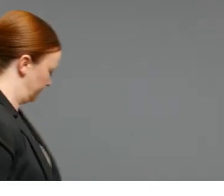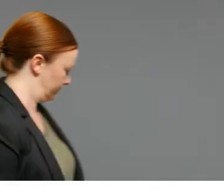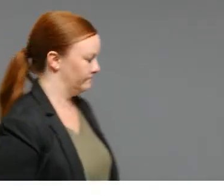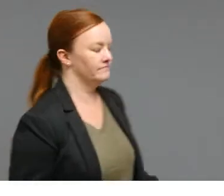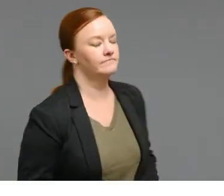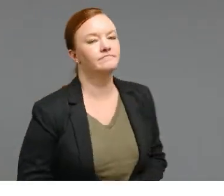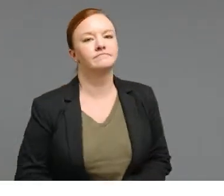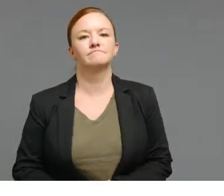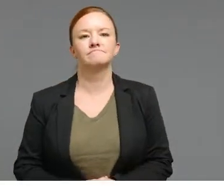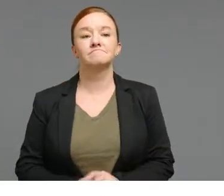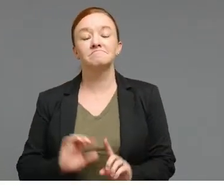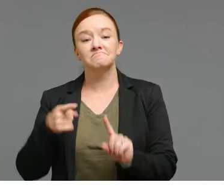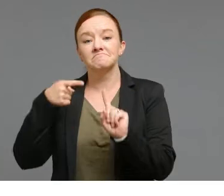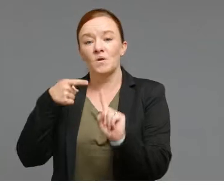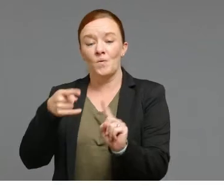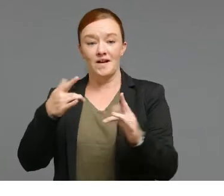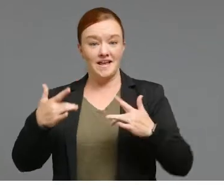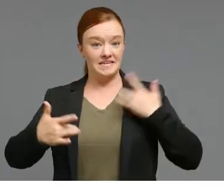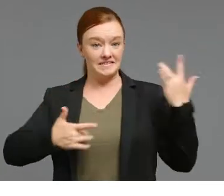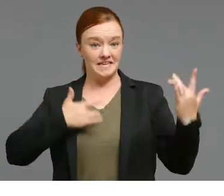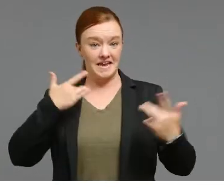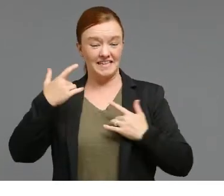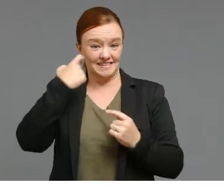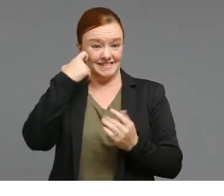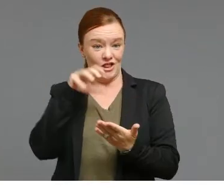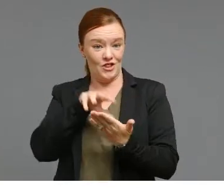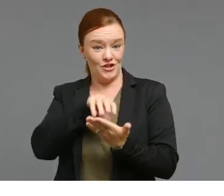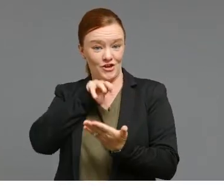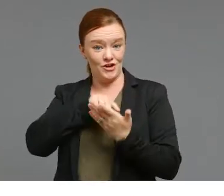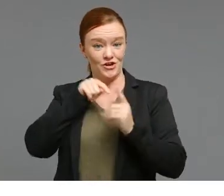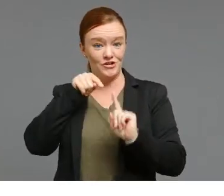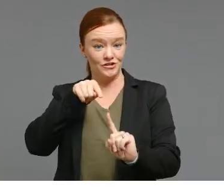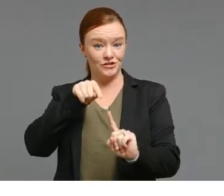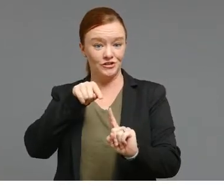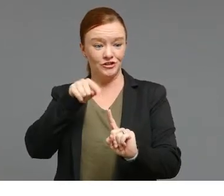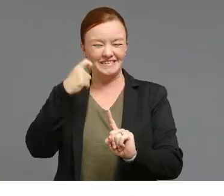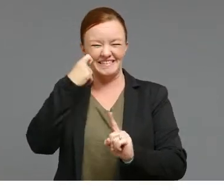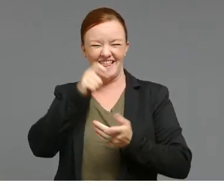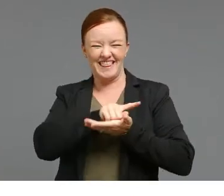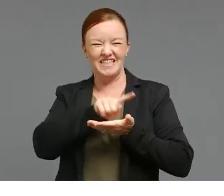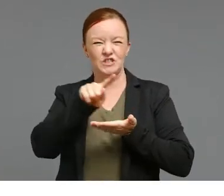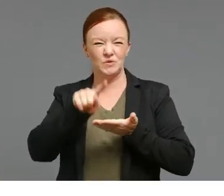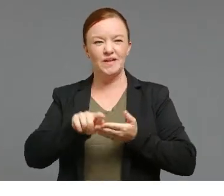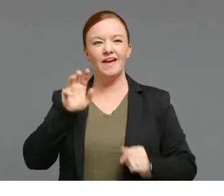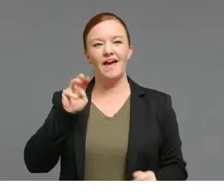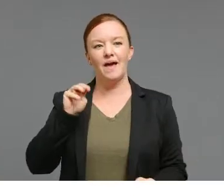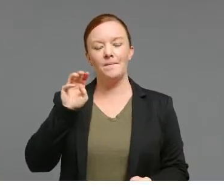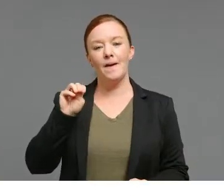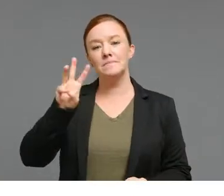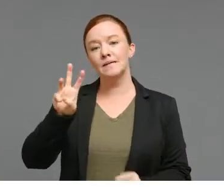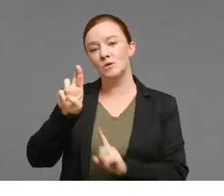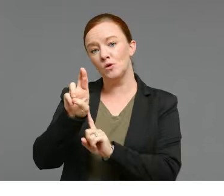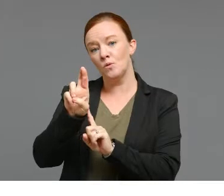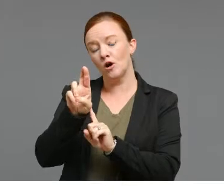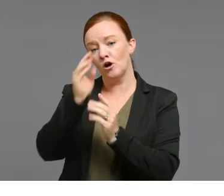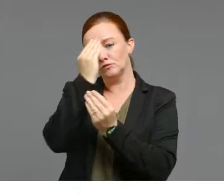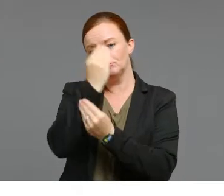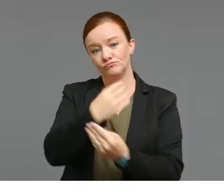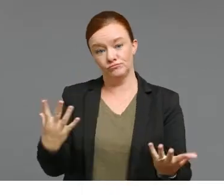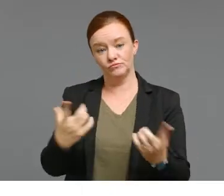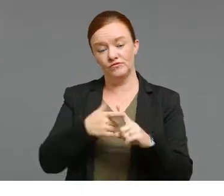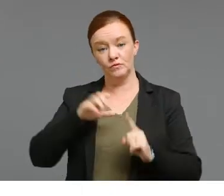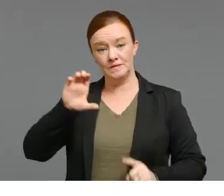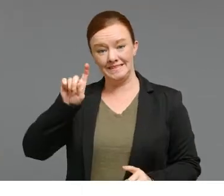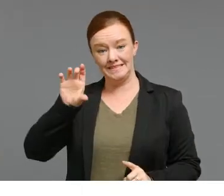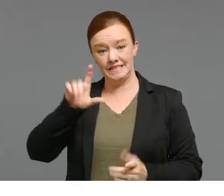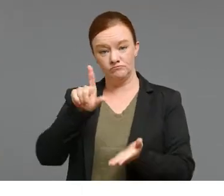things that we learned is that in this week's MMWR release from the CDC, it